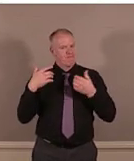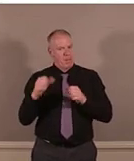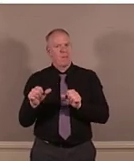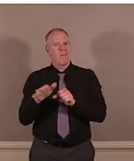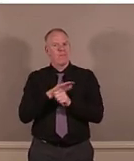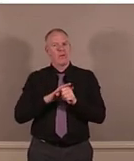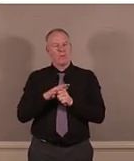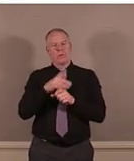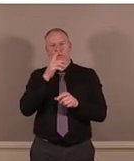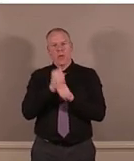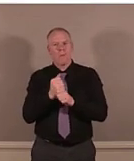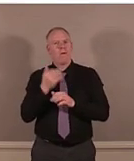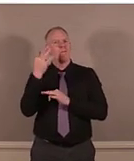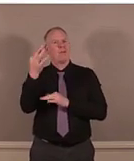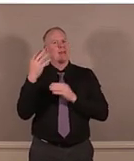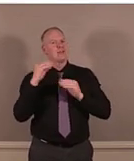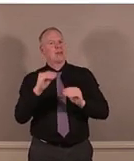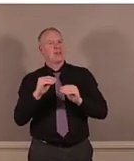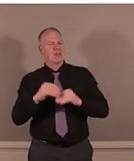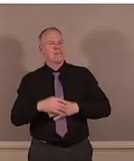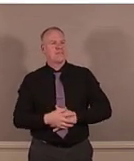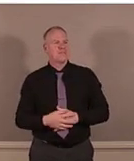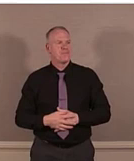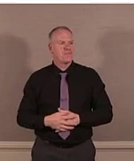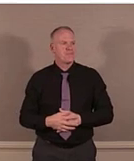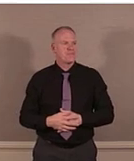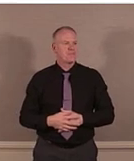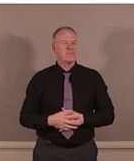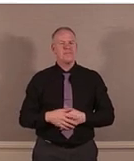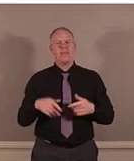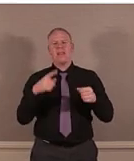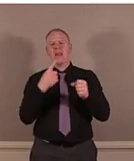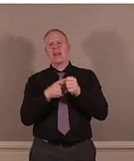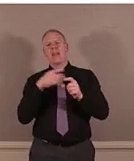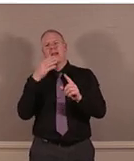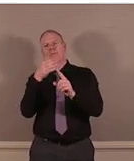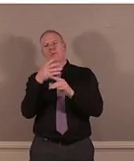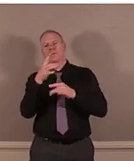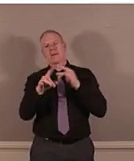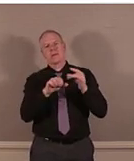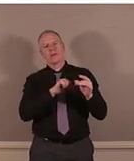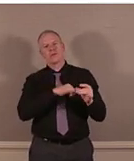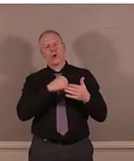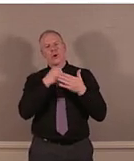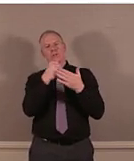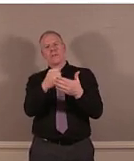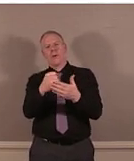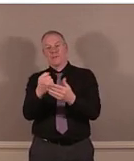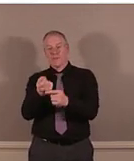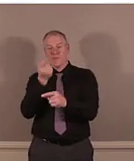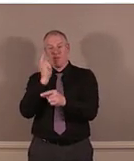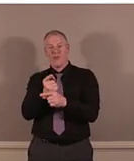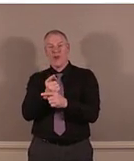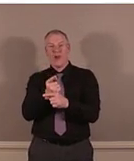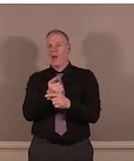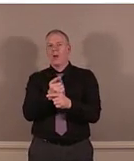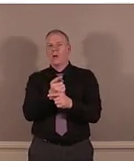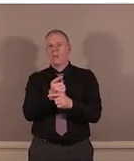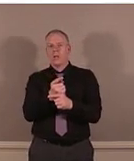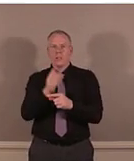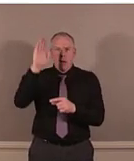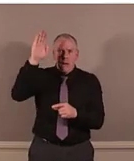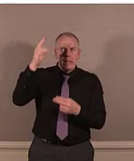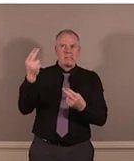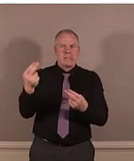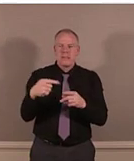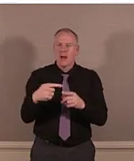implemented fully across further education. And again, I suppose that whole approach to ensure that supports are built in rather than built on all the